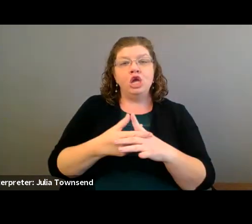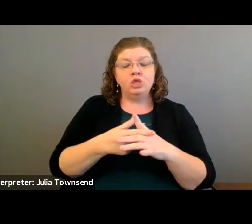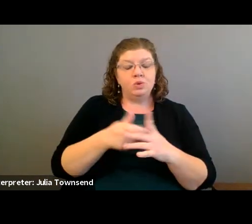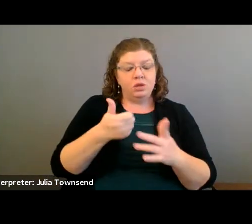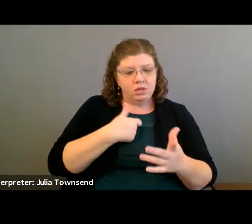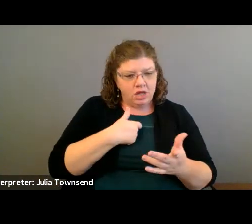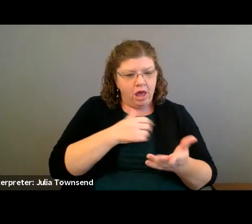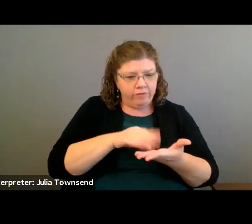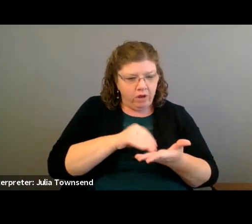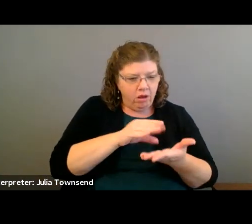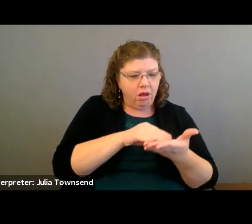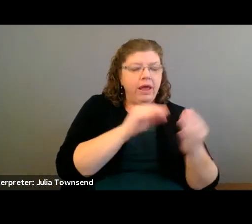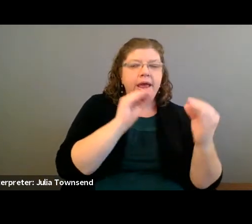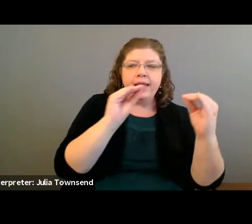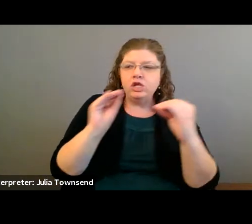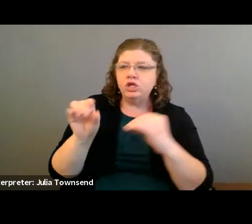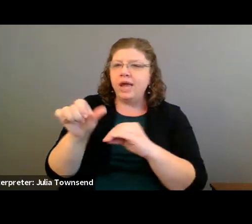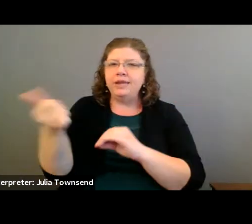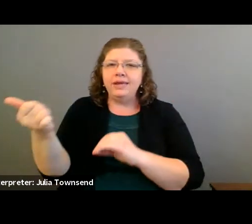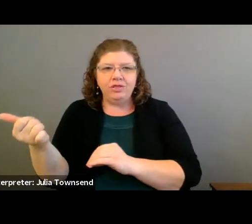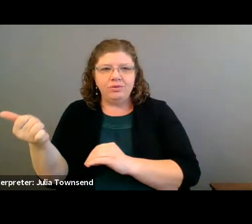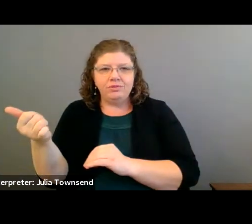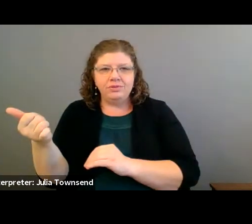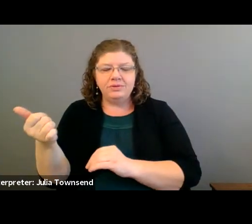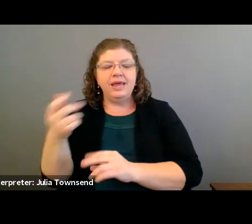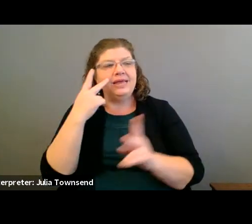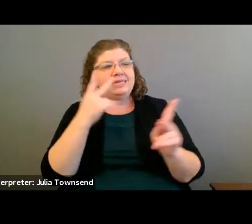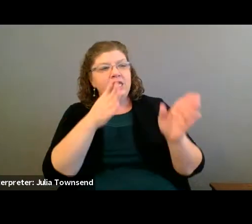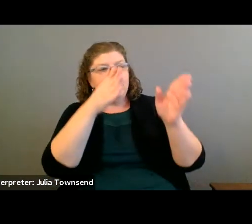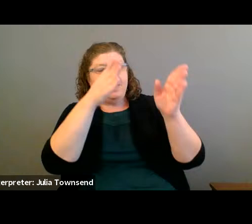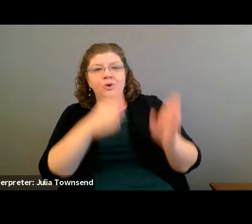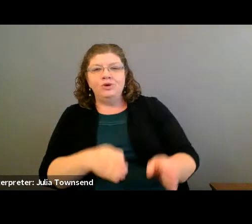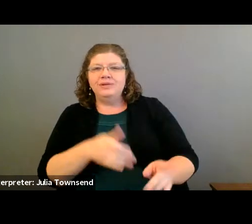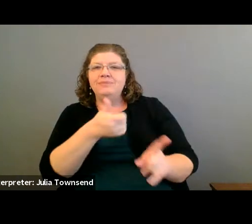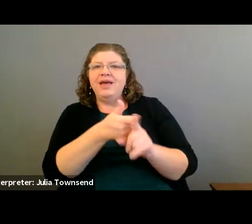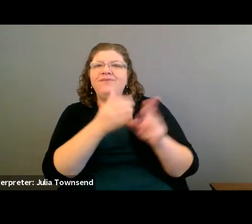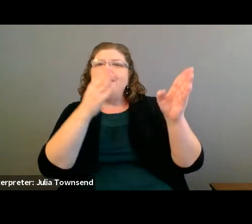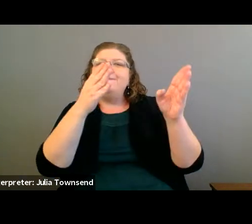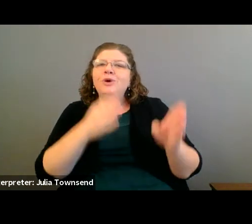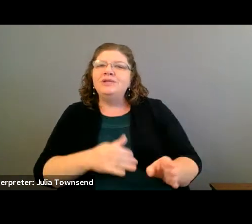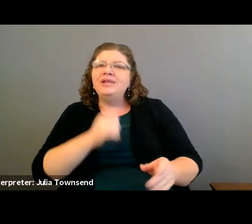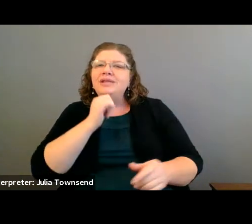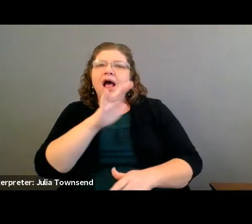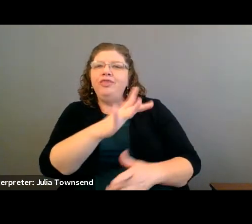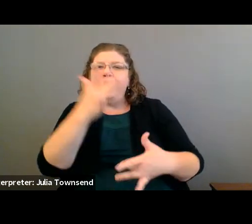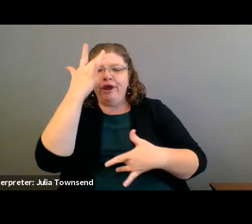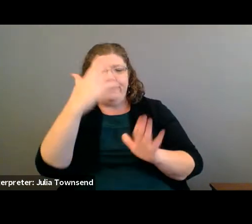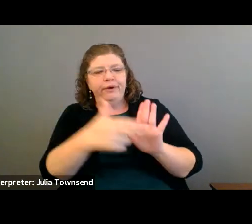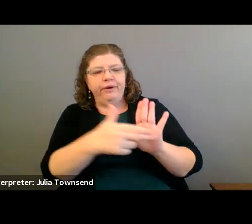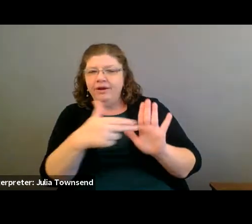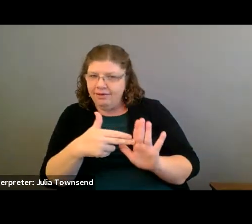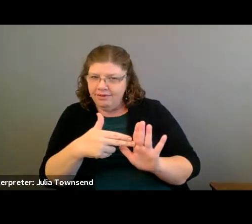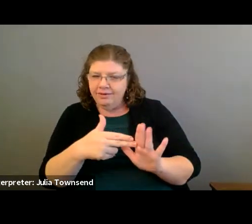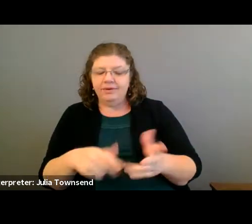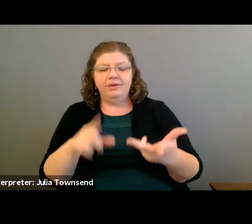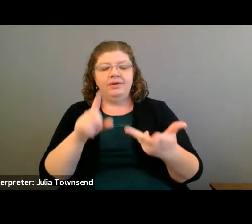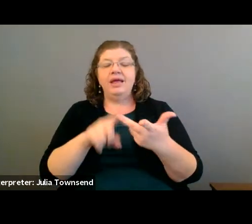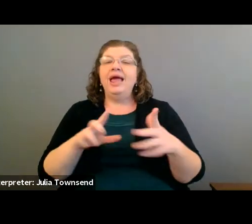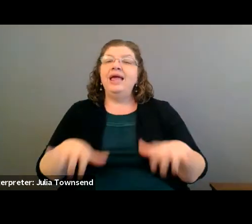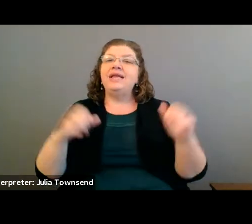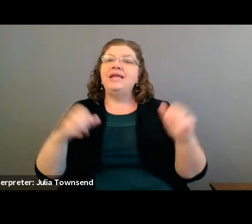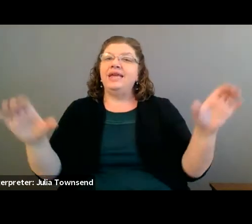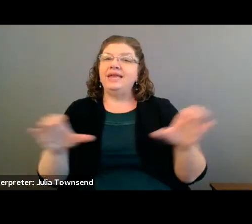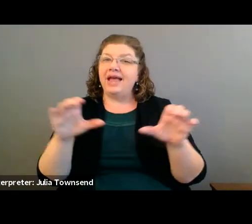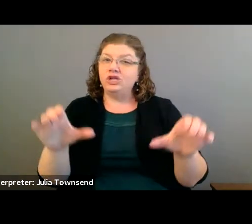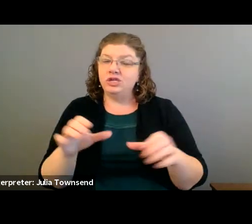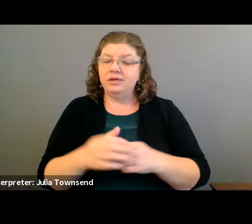and others, seeing the person as a person and not just their condition, and taking action. Many